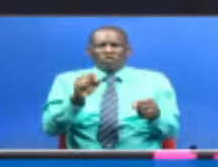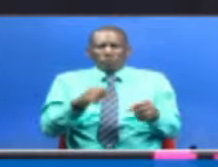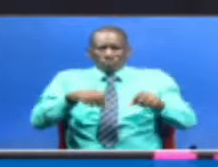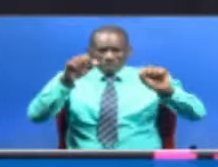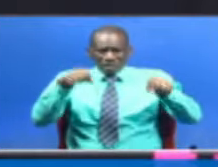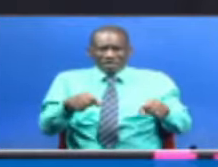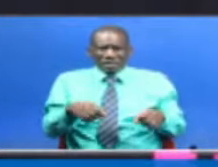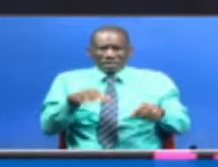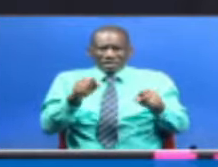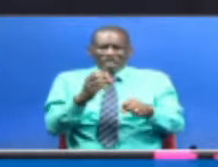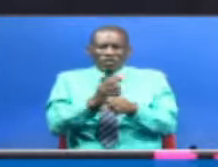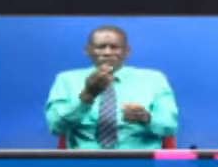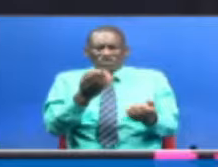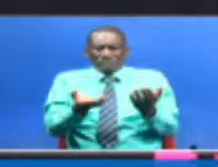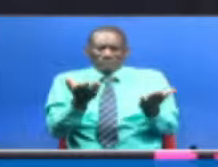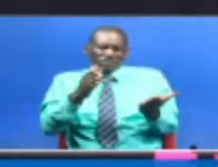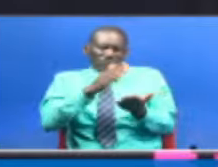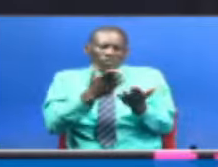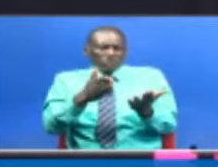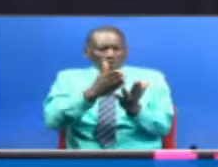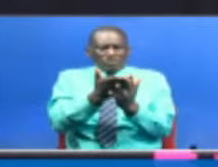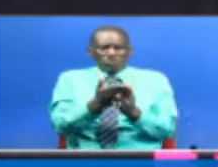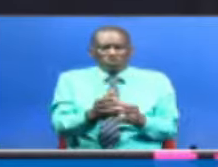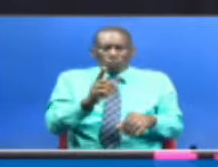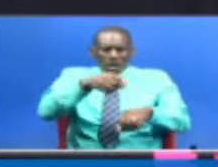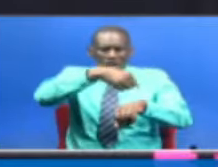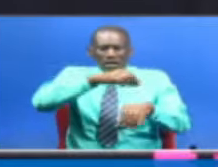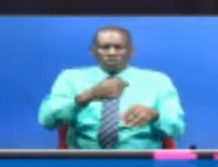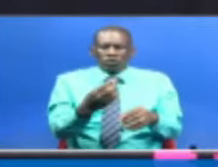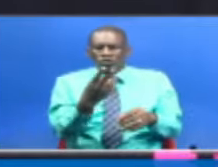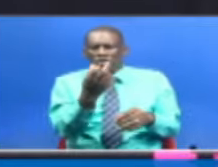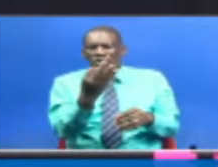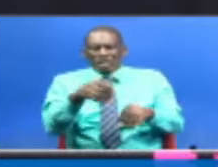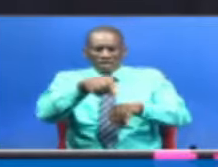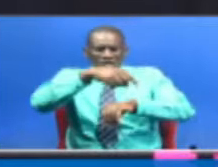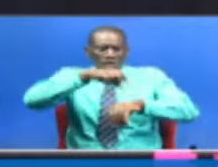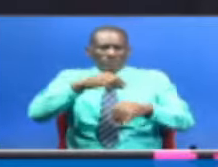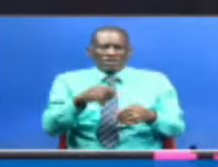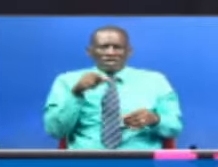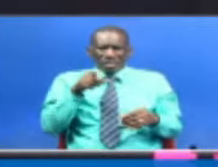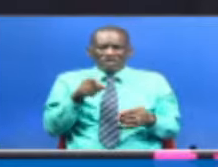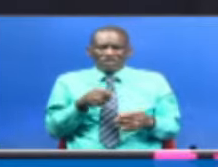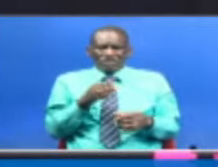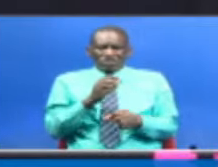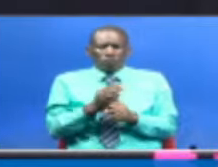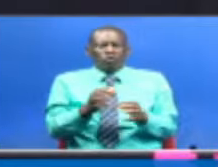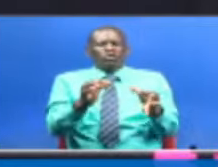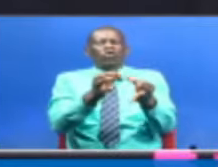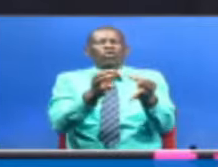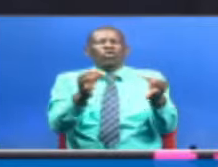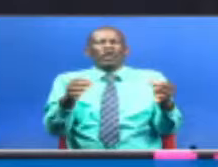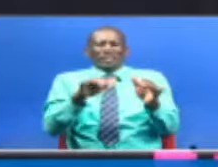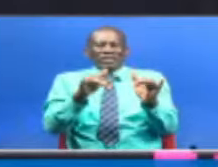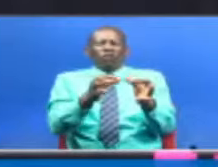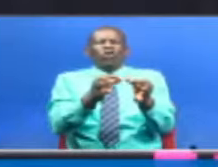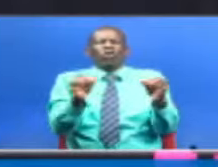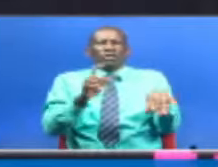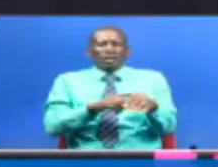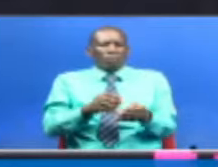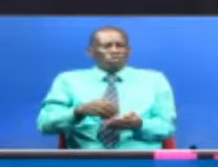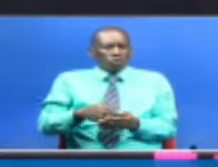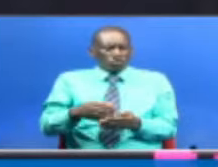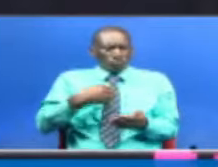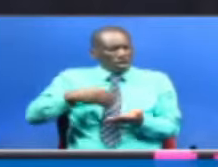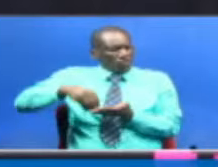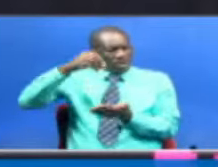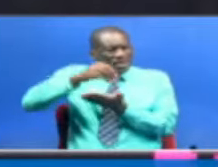should take anything between an hour to 2-3 hours. This one took extraordinarily long. And you've learned from it. And we've